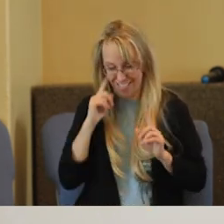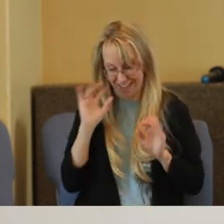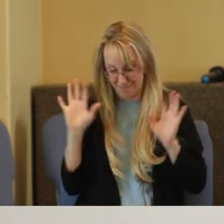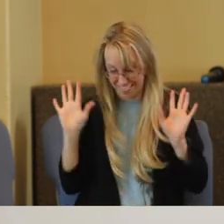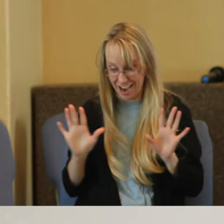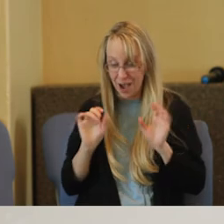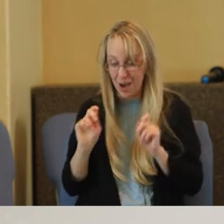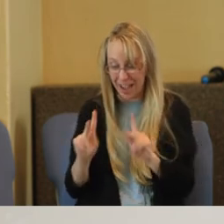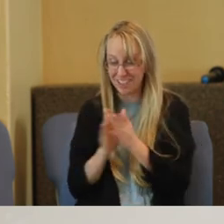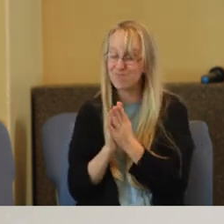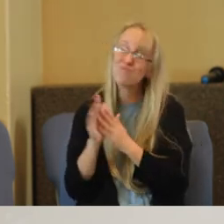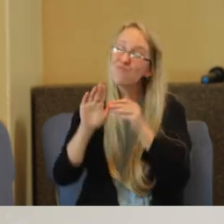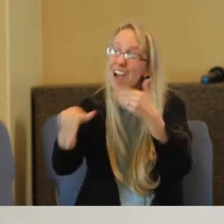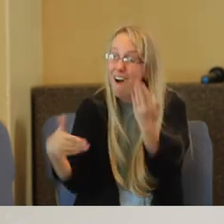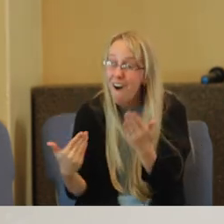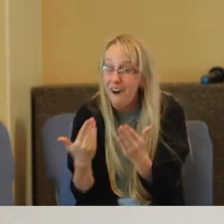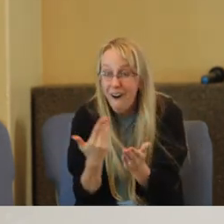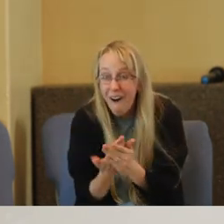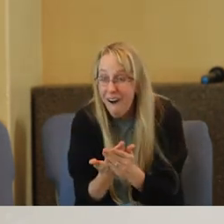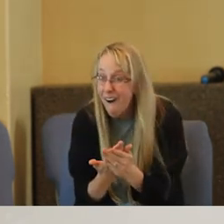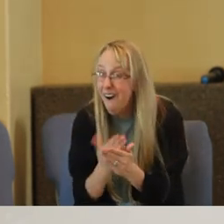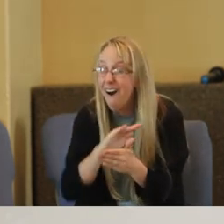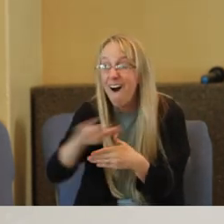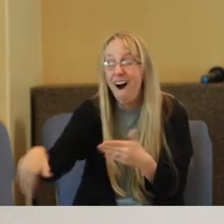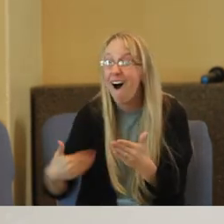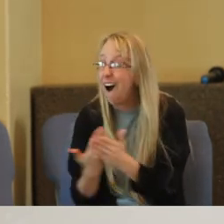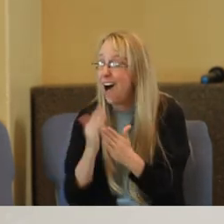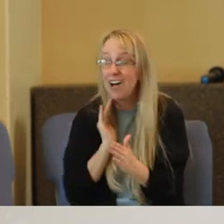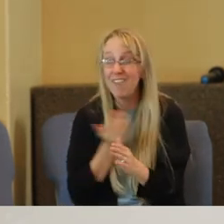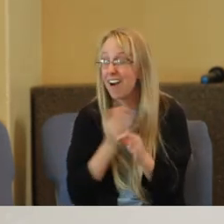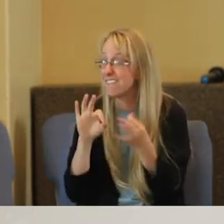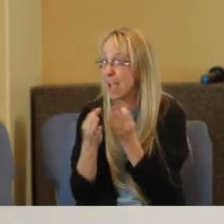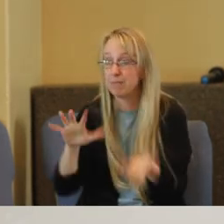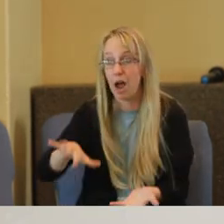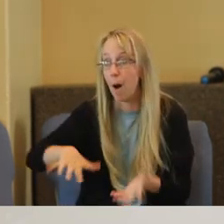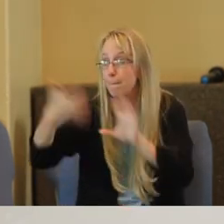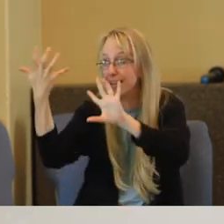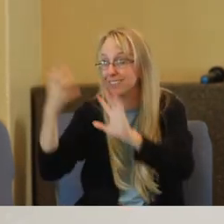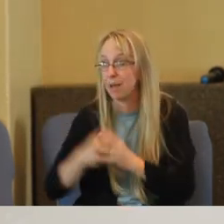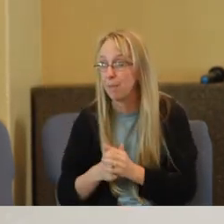But all of our families are messed up. But you know what? I love my messed up family.